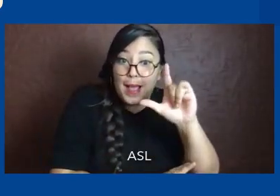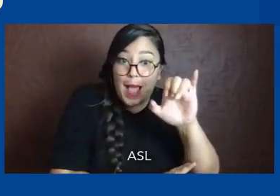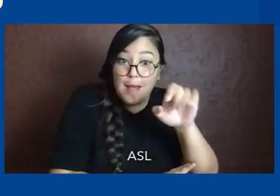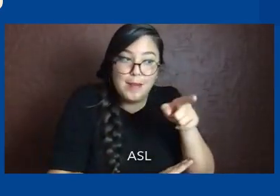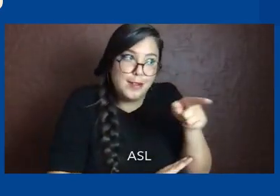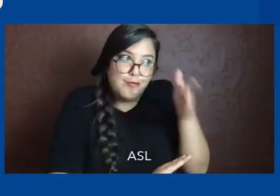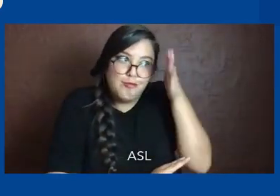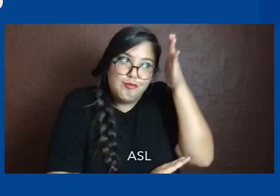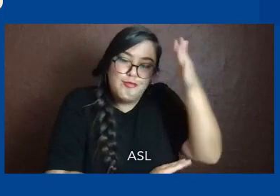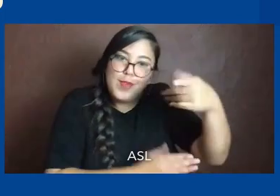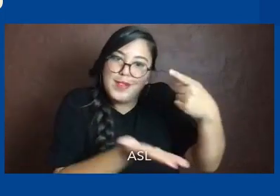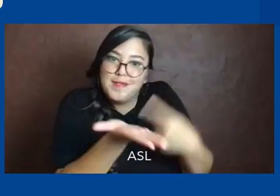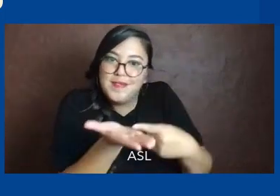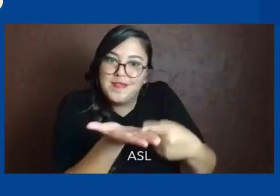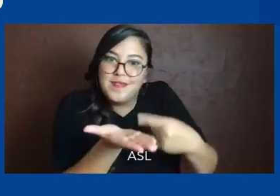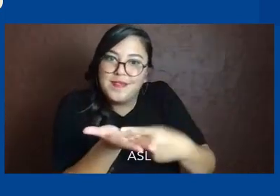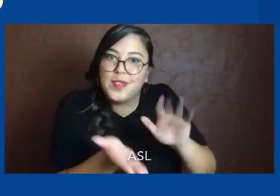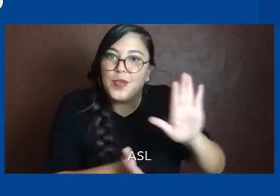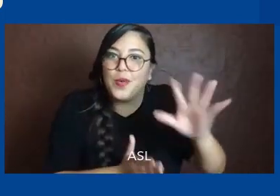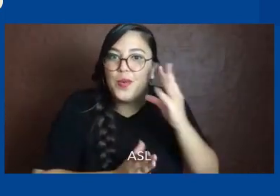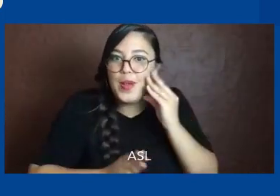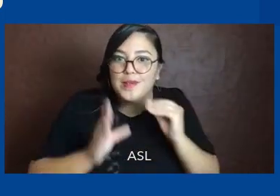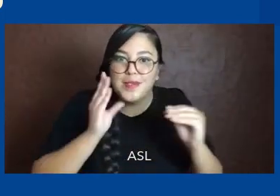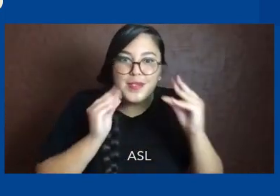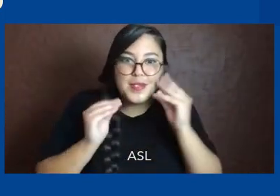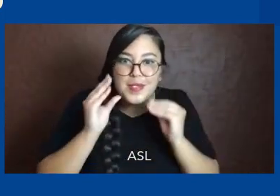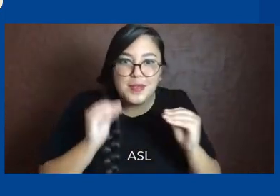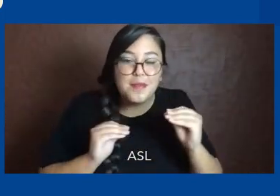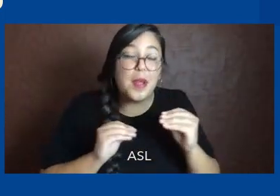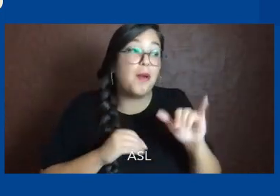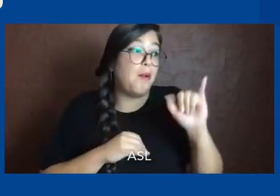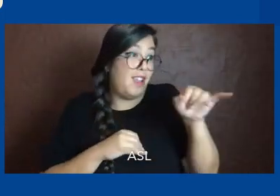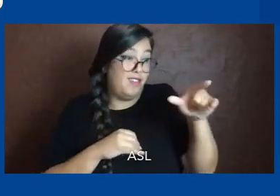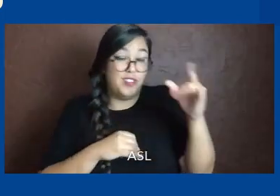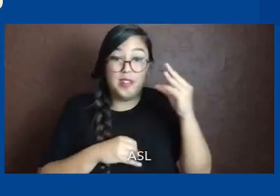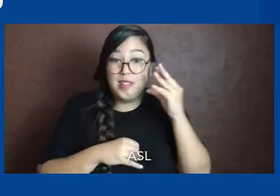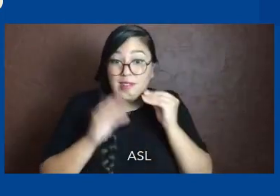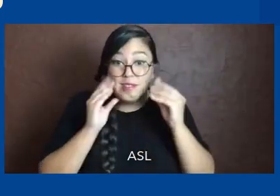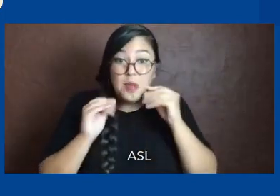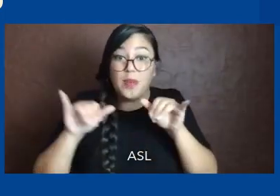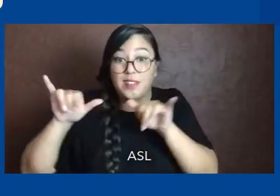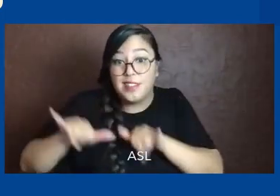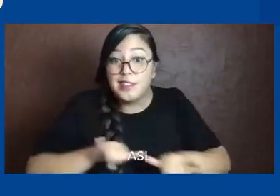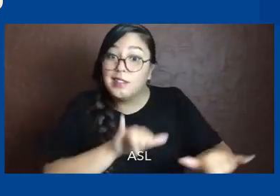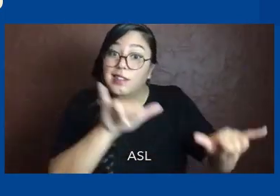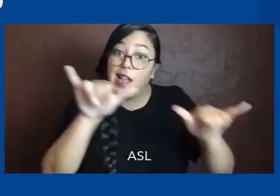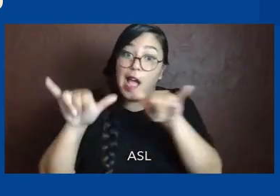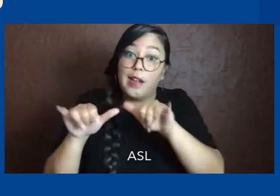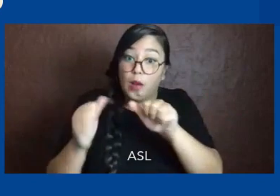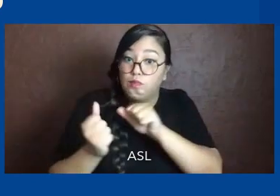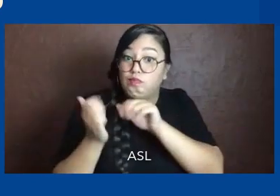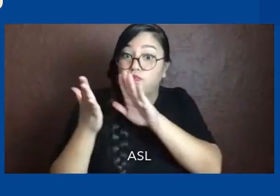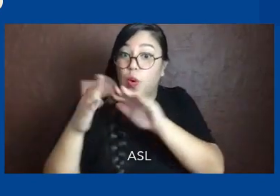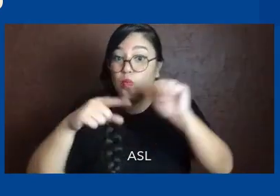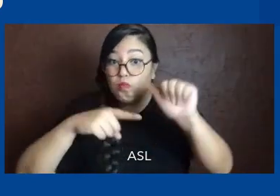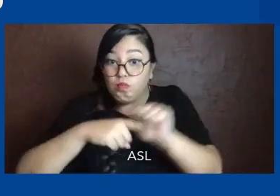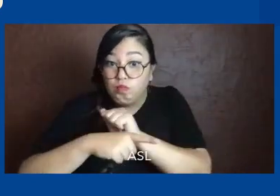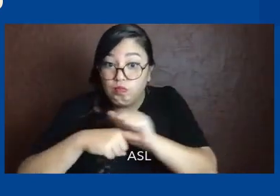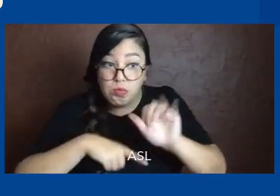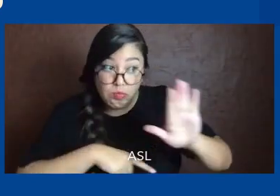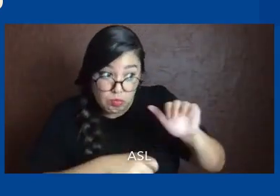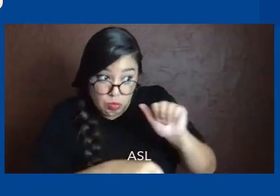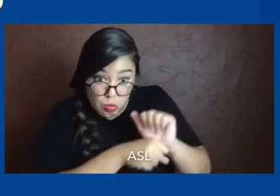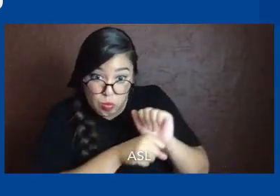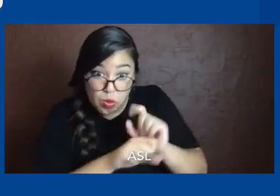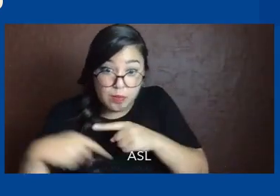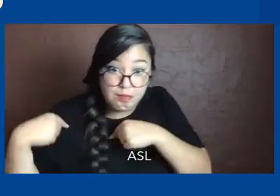not experienced these standardized practices in her work. And we're going to share